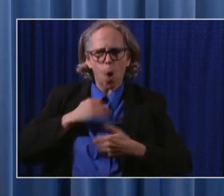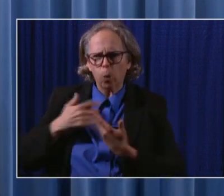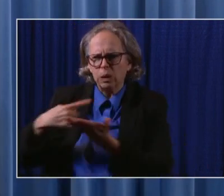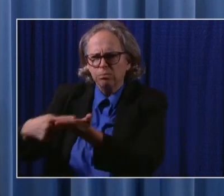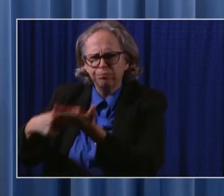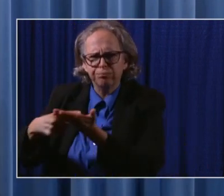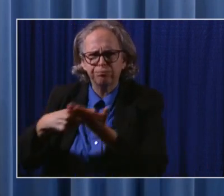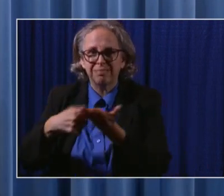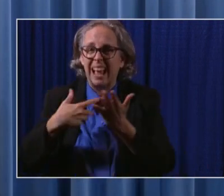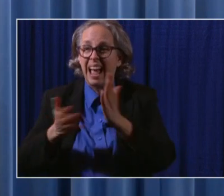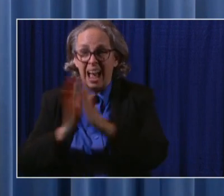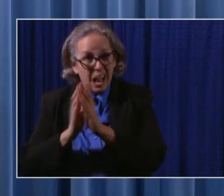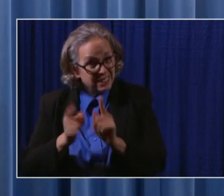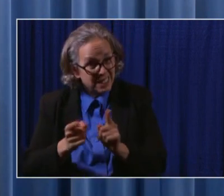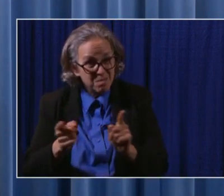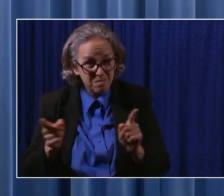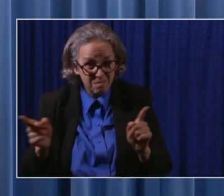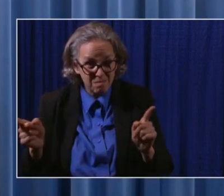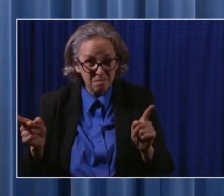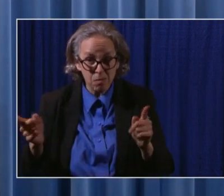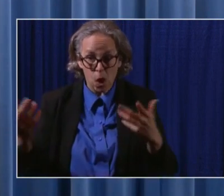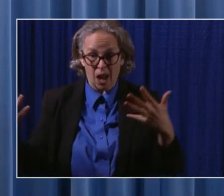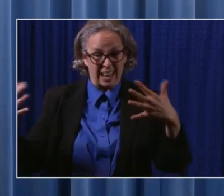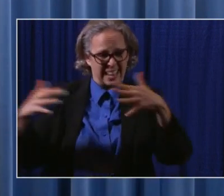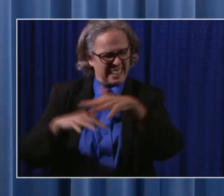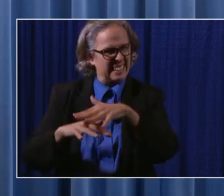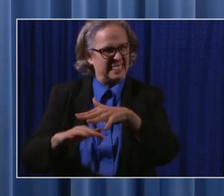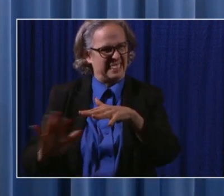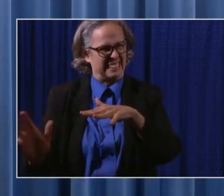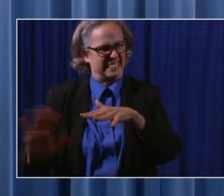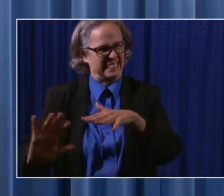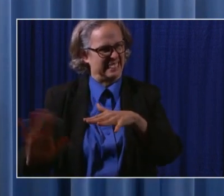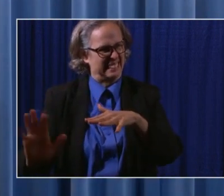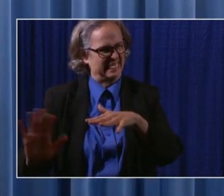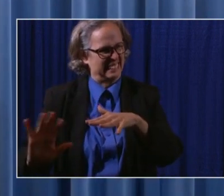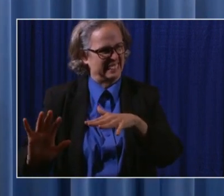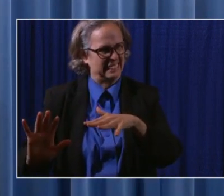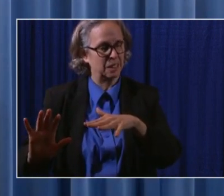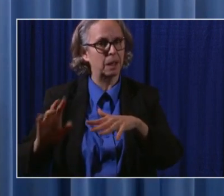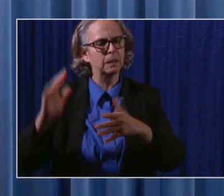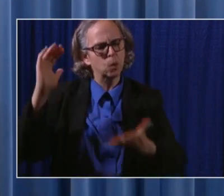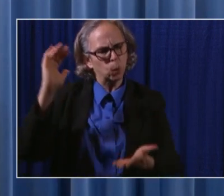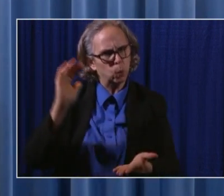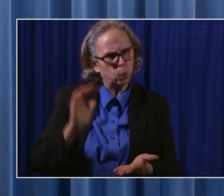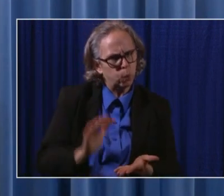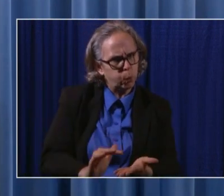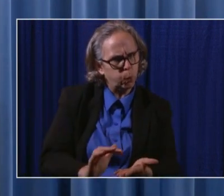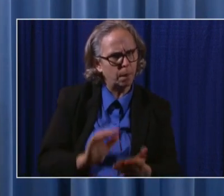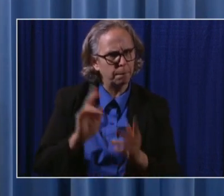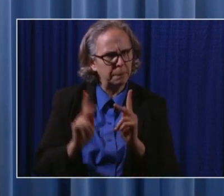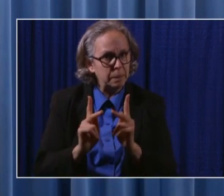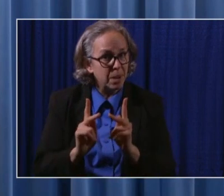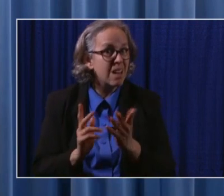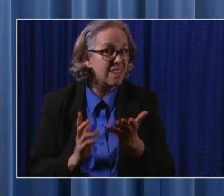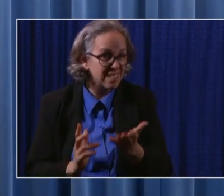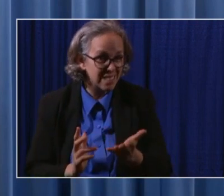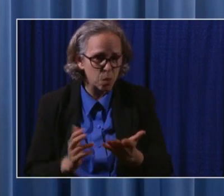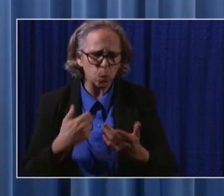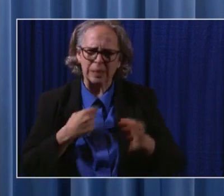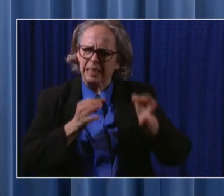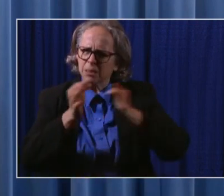of large gatherings of people on the county fairgrounds. We laid down some guidelines, very